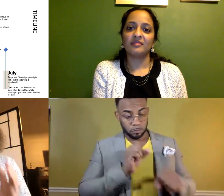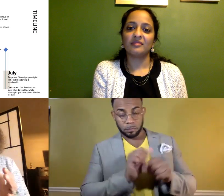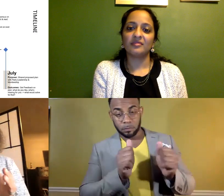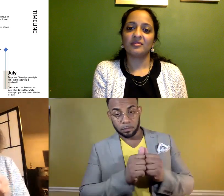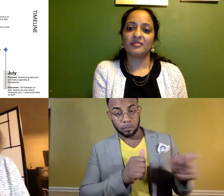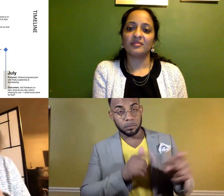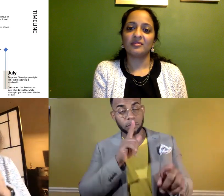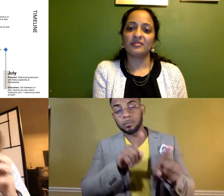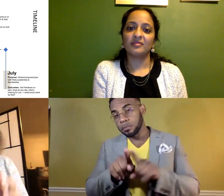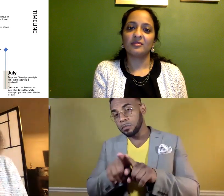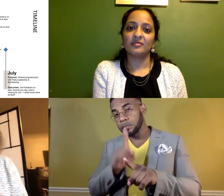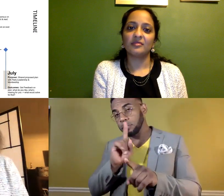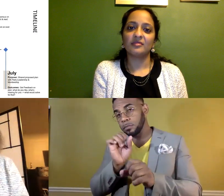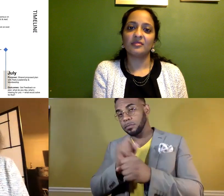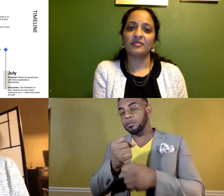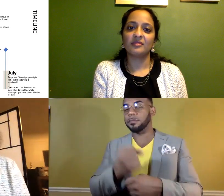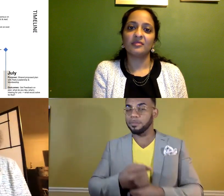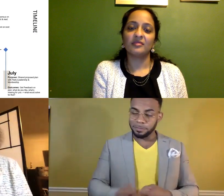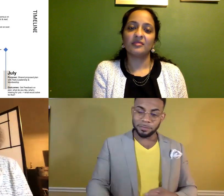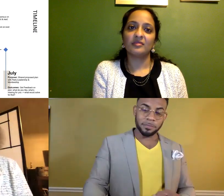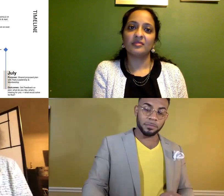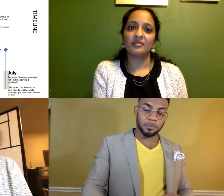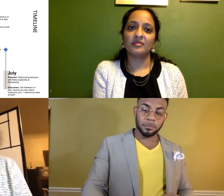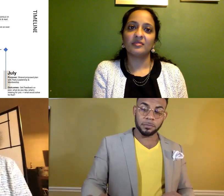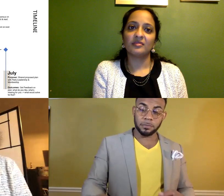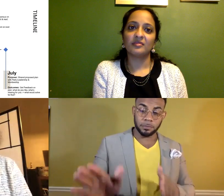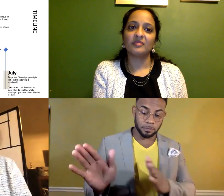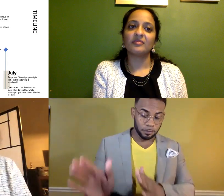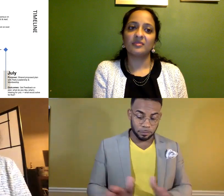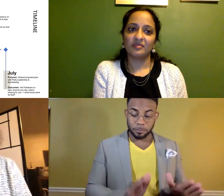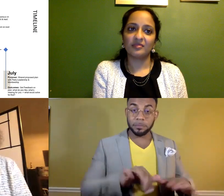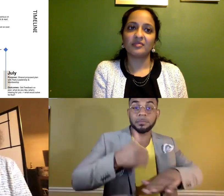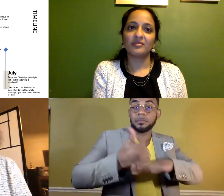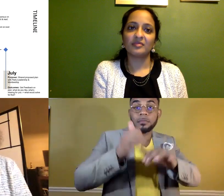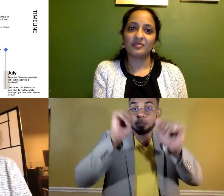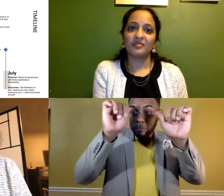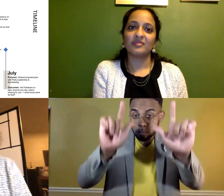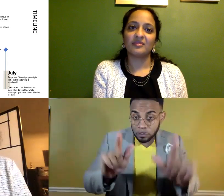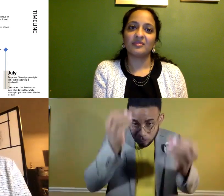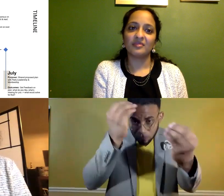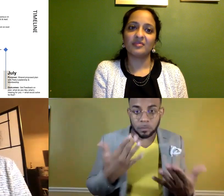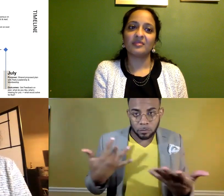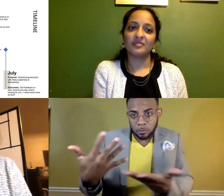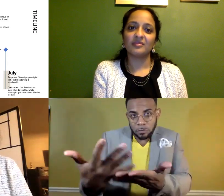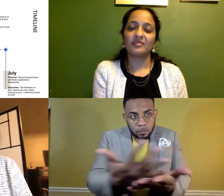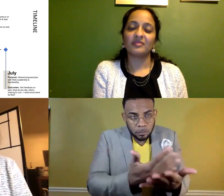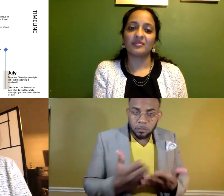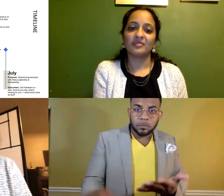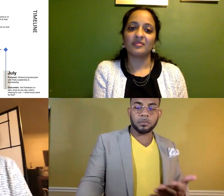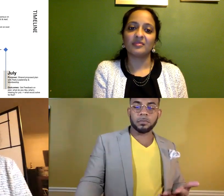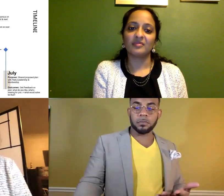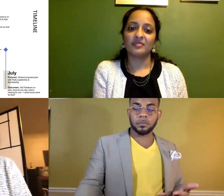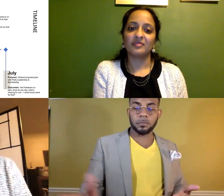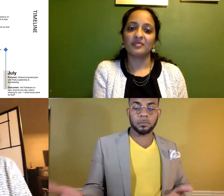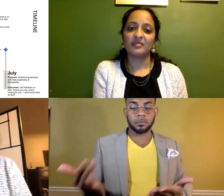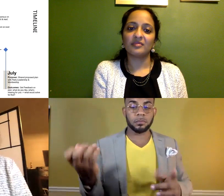will also be creating a plan based on all of the information that we're getting and bringing